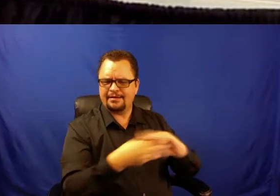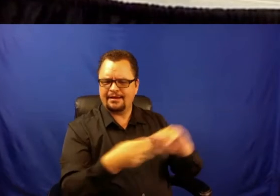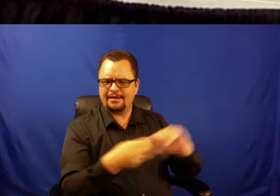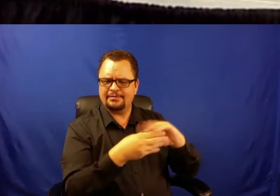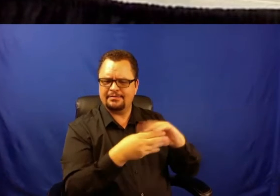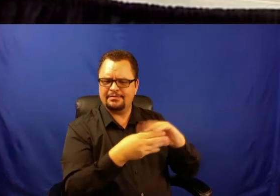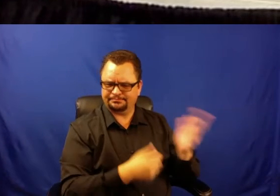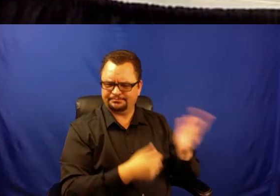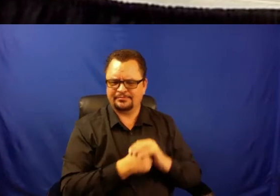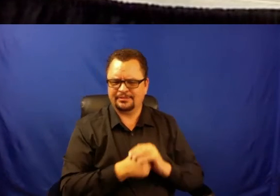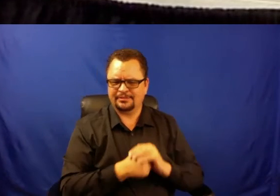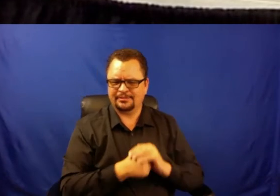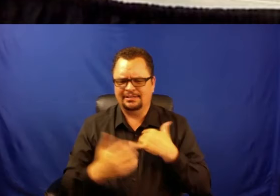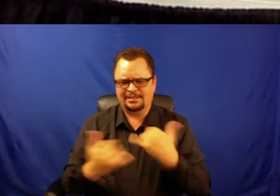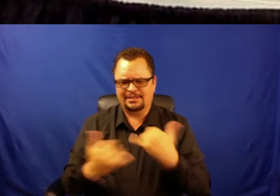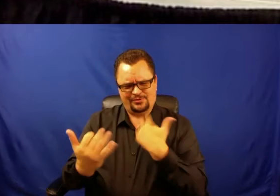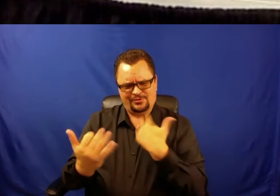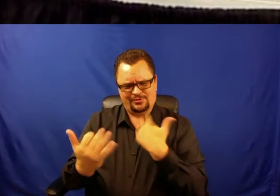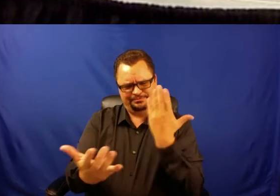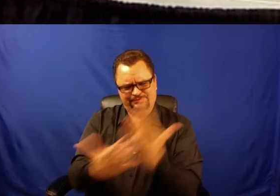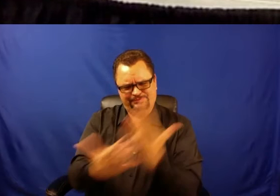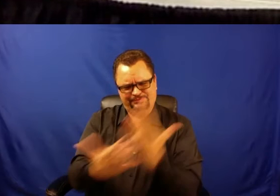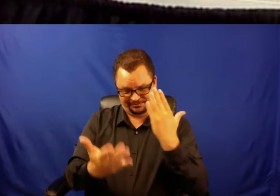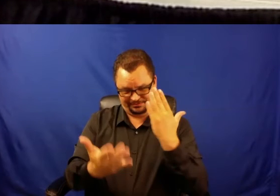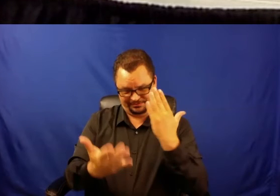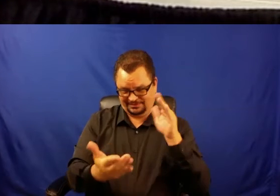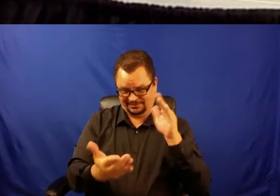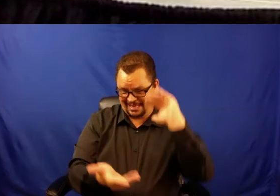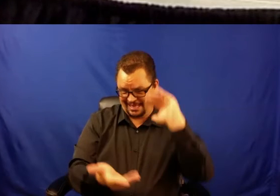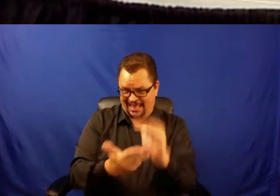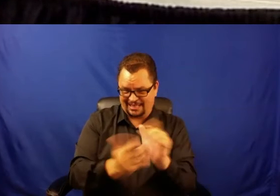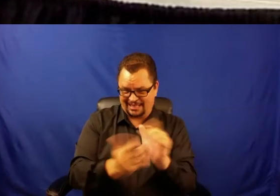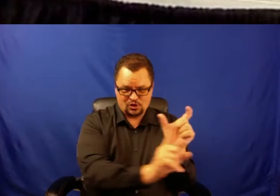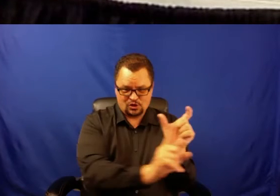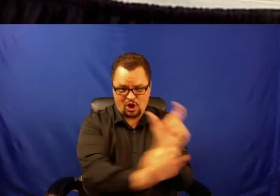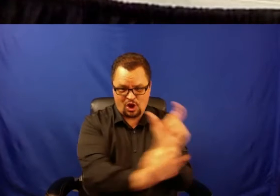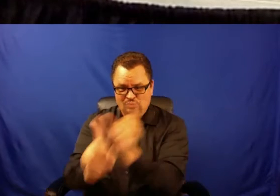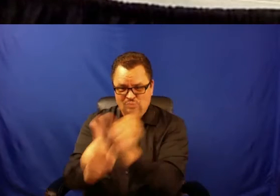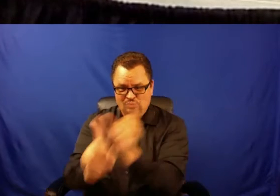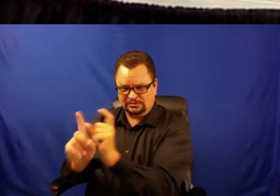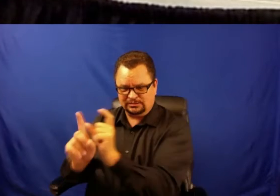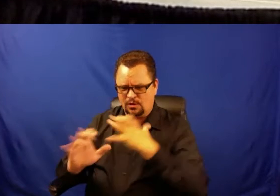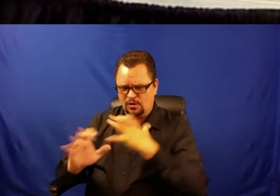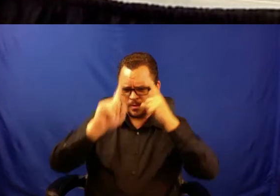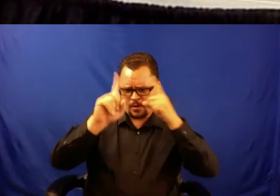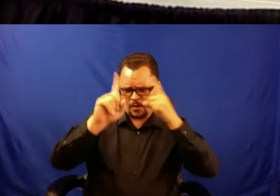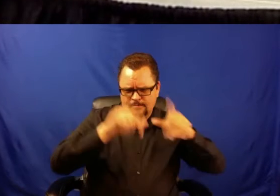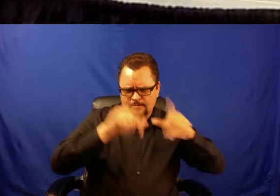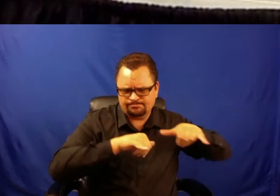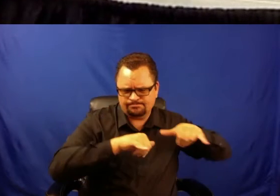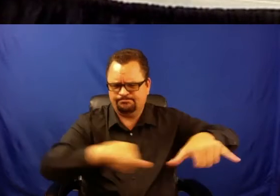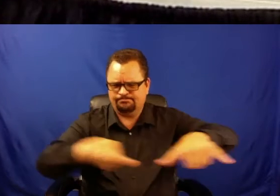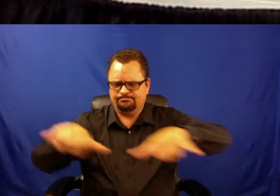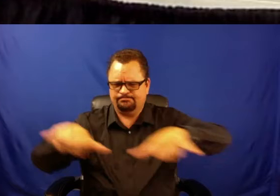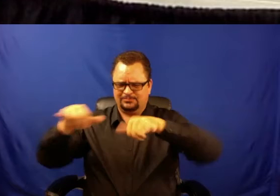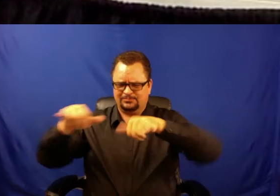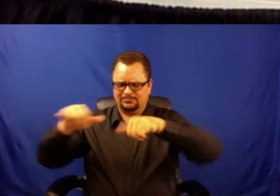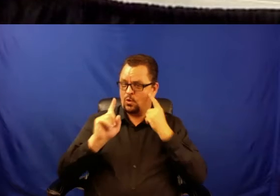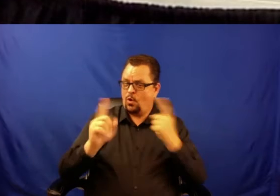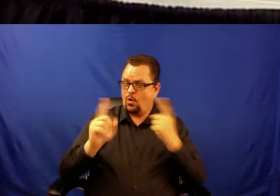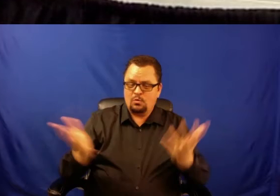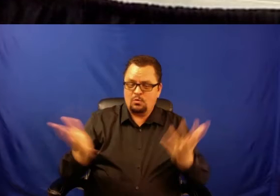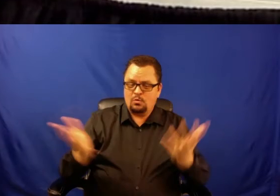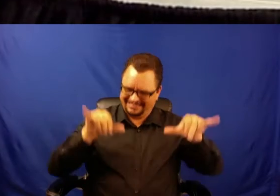the shared goal of keeping kids in school. So I think that that's what we are seeing with the data